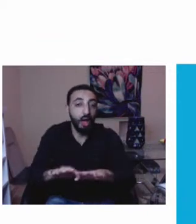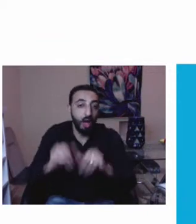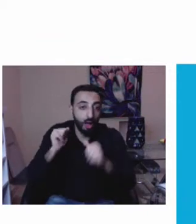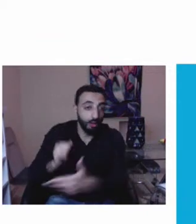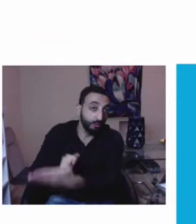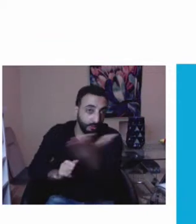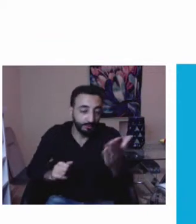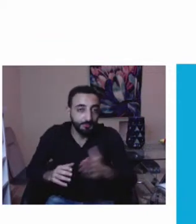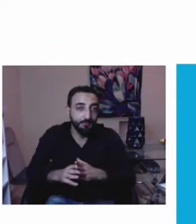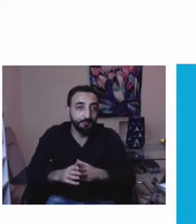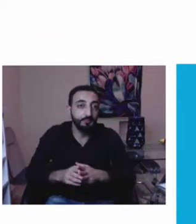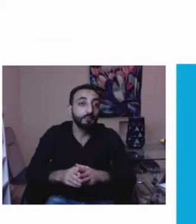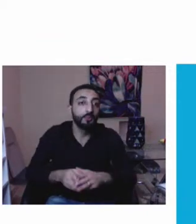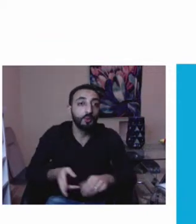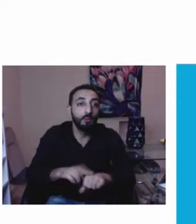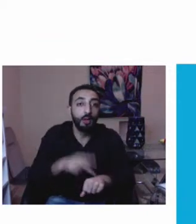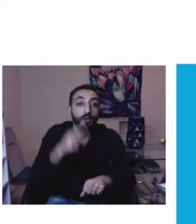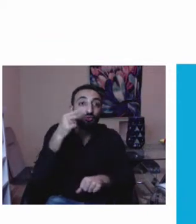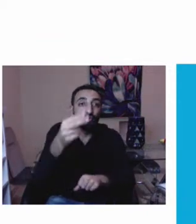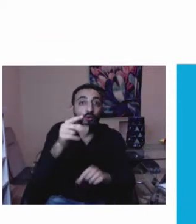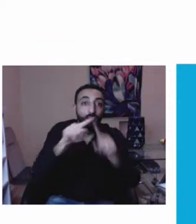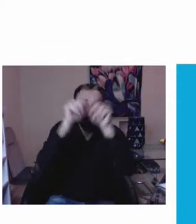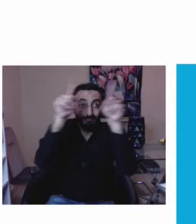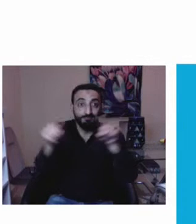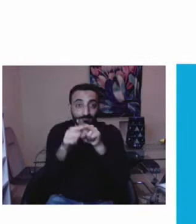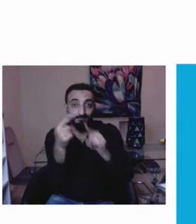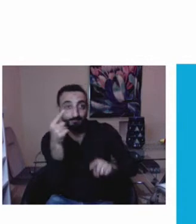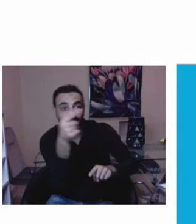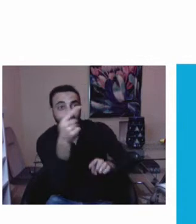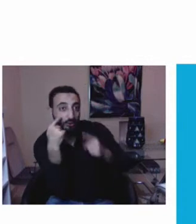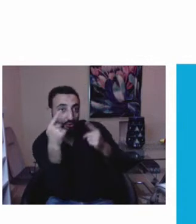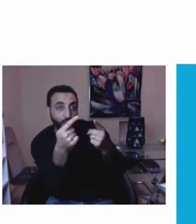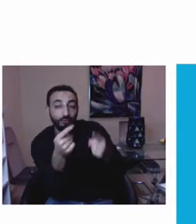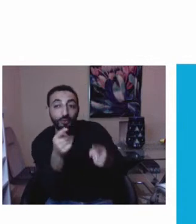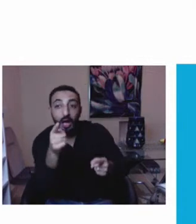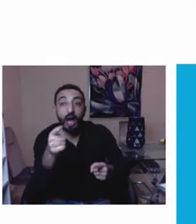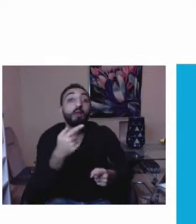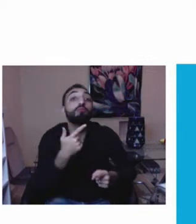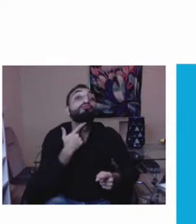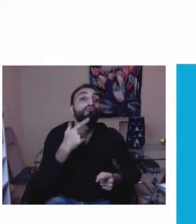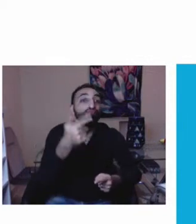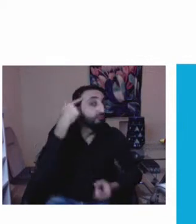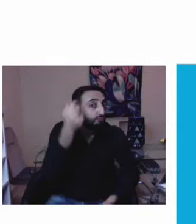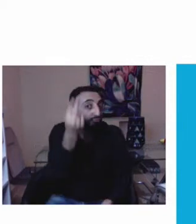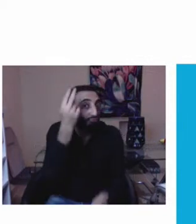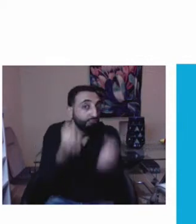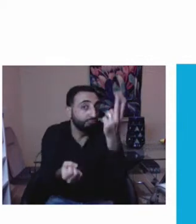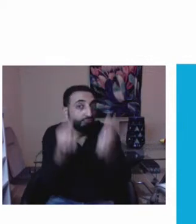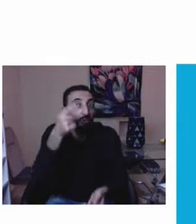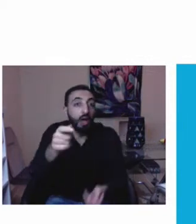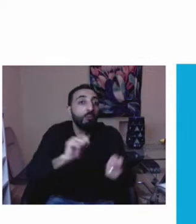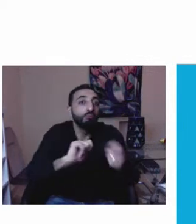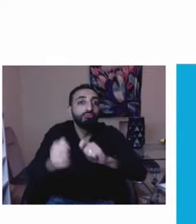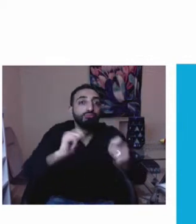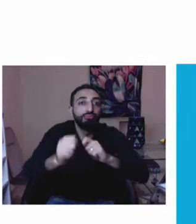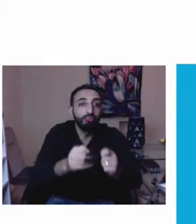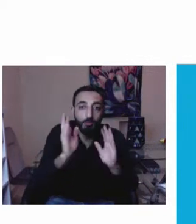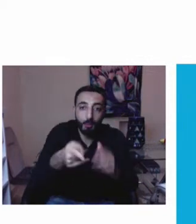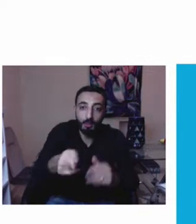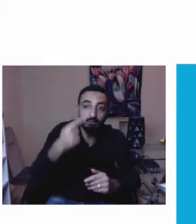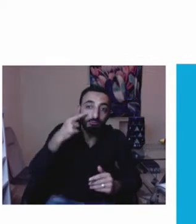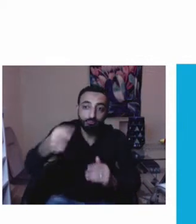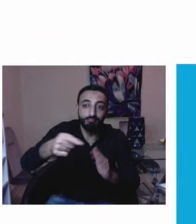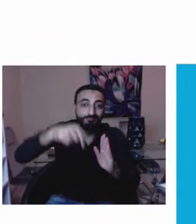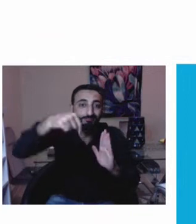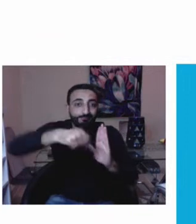contribute to. Your contributions will be monitored throughout the session, and we'll refer to them in the conclusion remarks and also